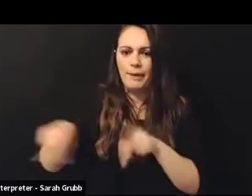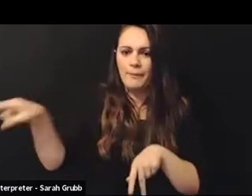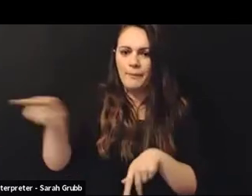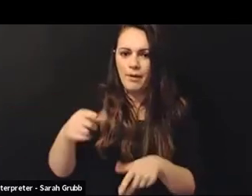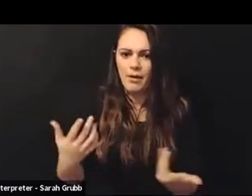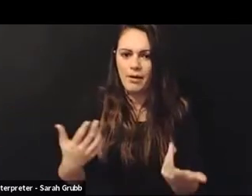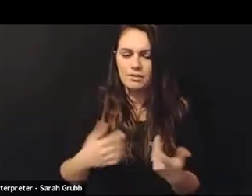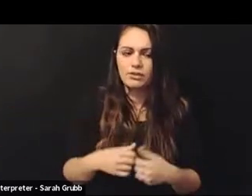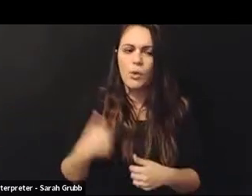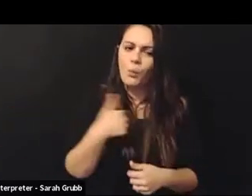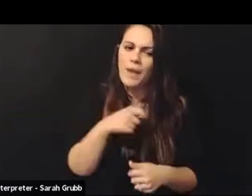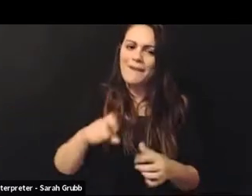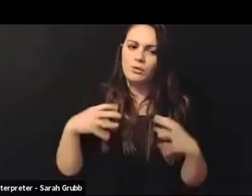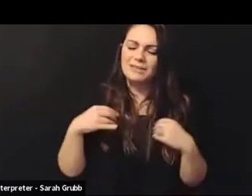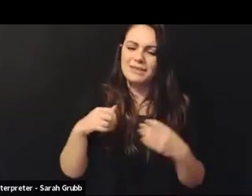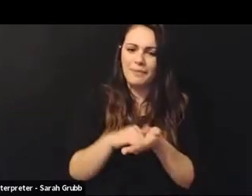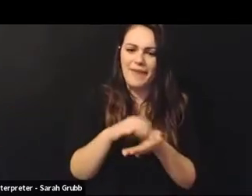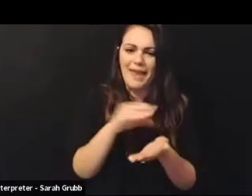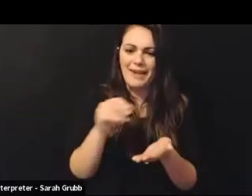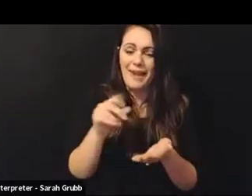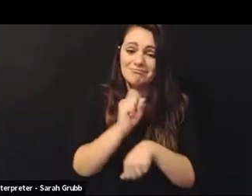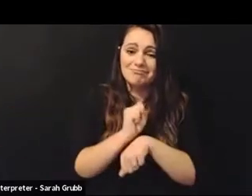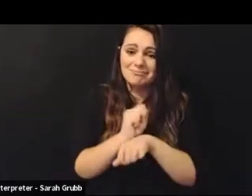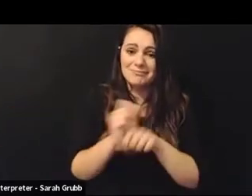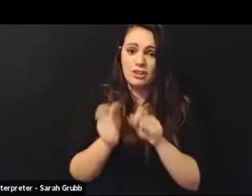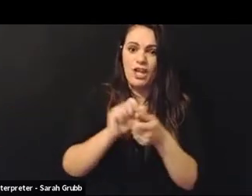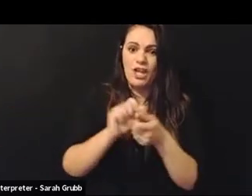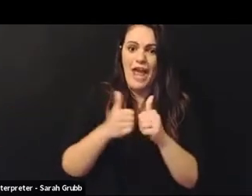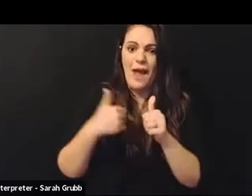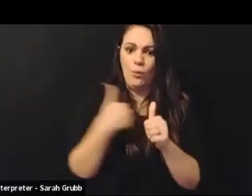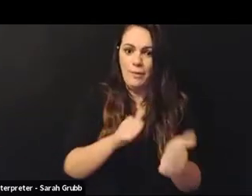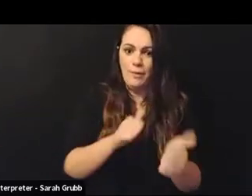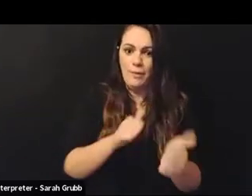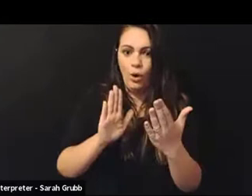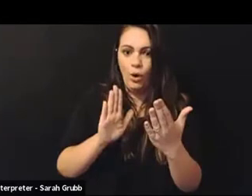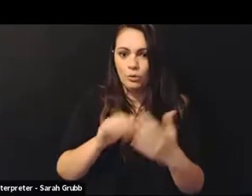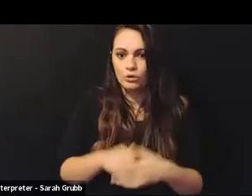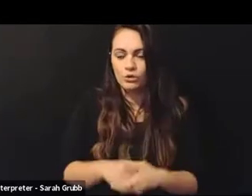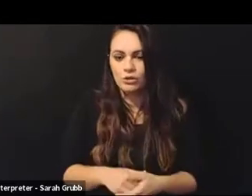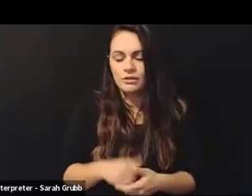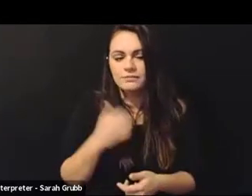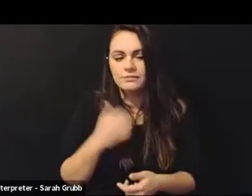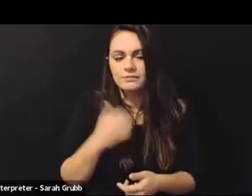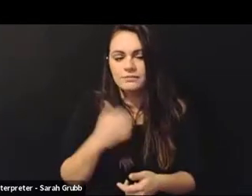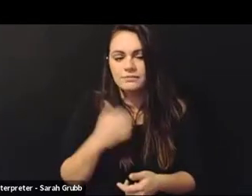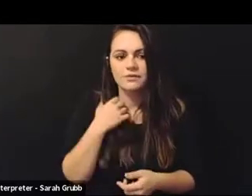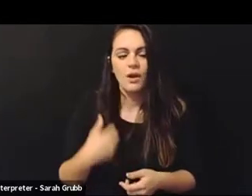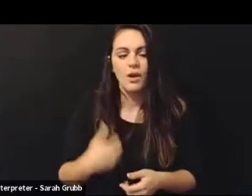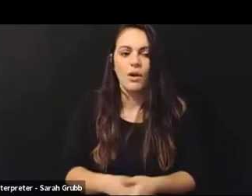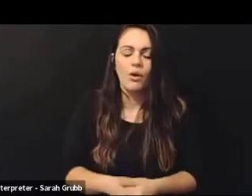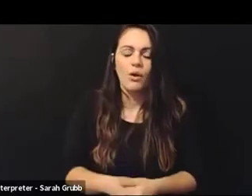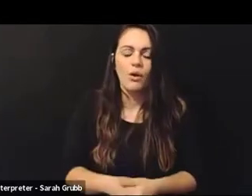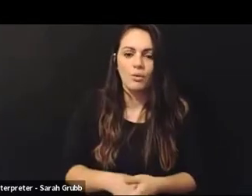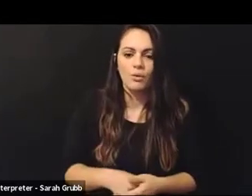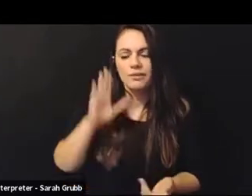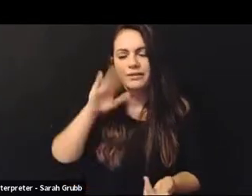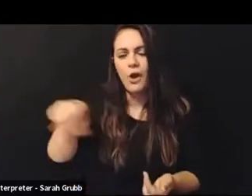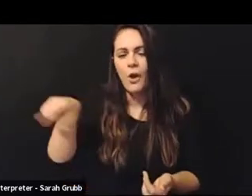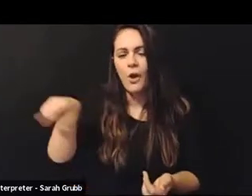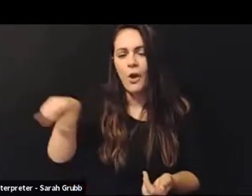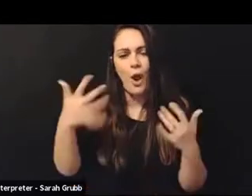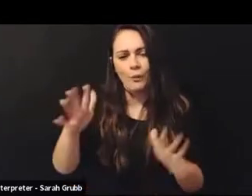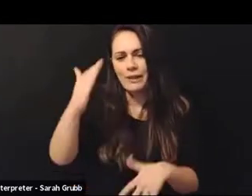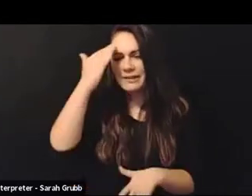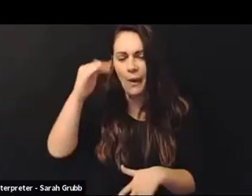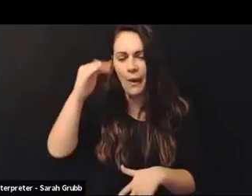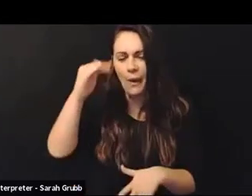our practice. And I mean, I'm preaching to the choir out there telling everybody that we need to be individualizing for kids who are deafblind, but I also